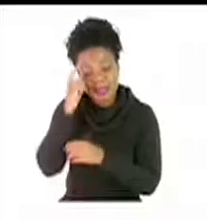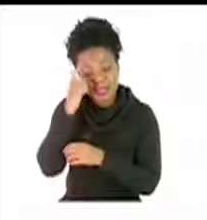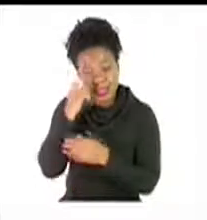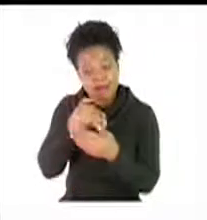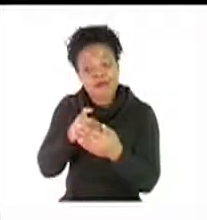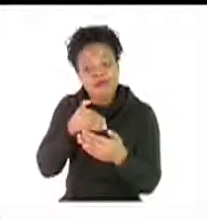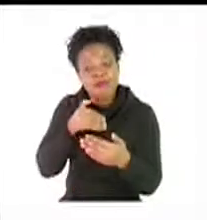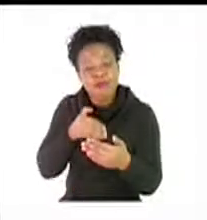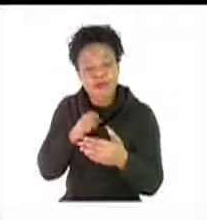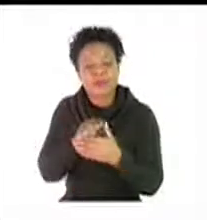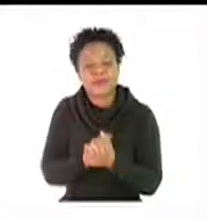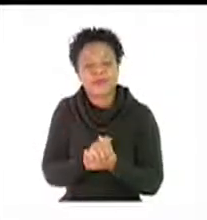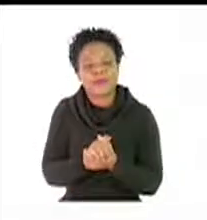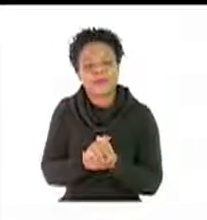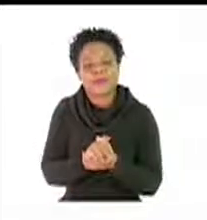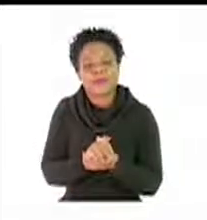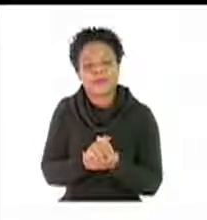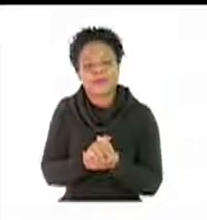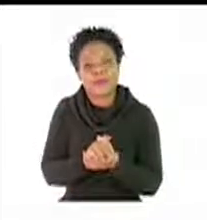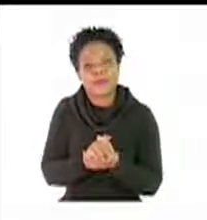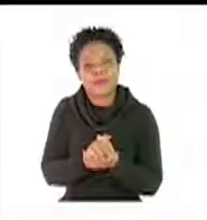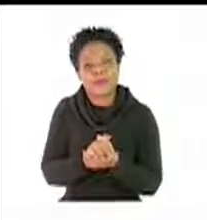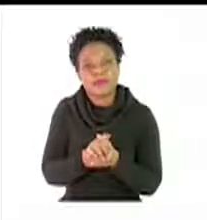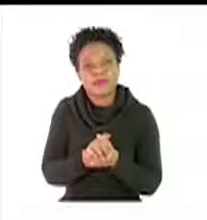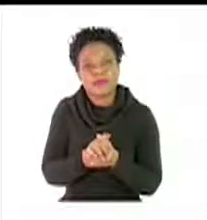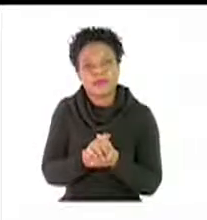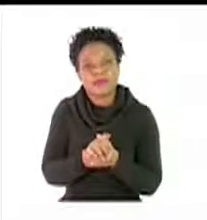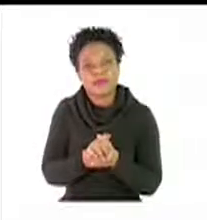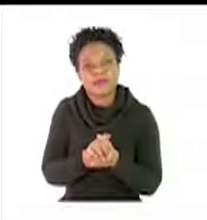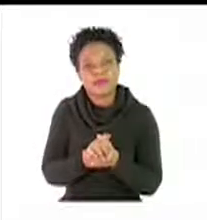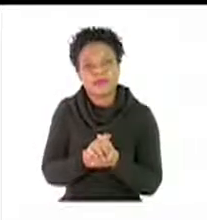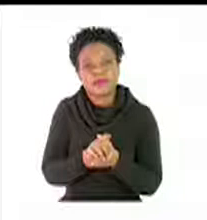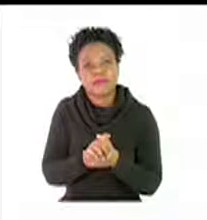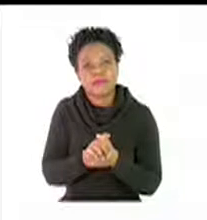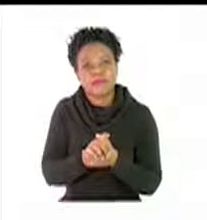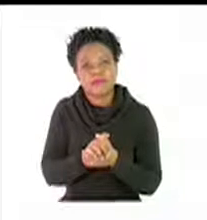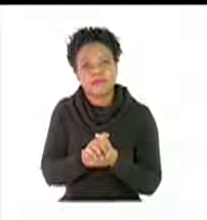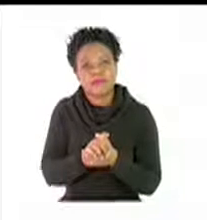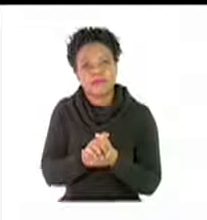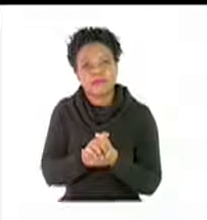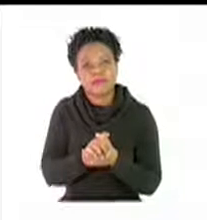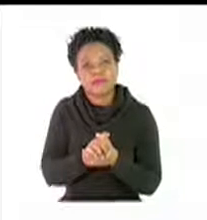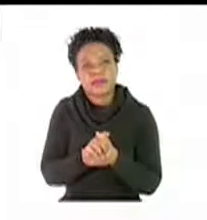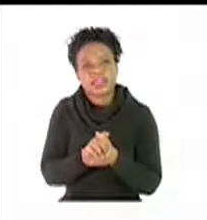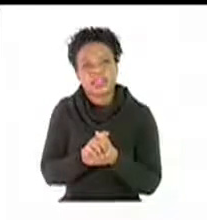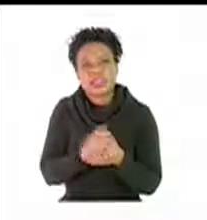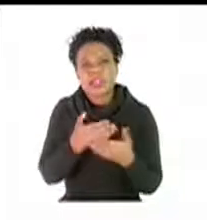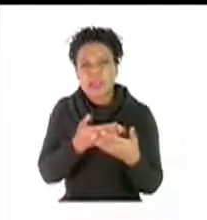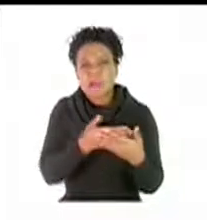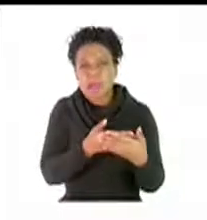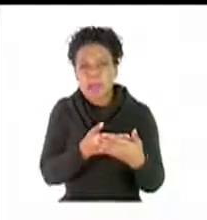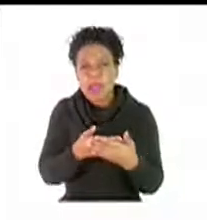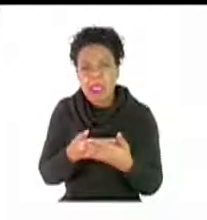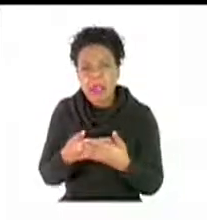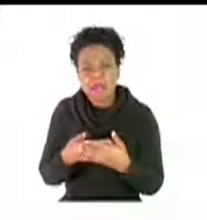Sadly, the goat, the kid, two lambs, and the piglet drowned.